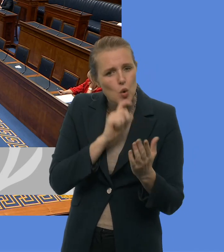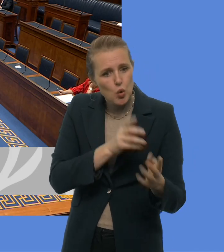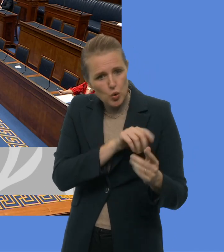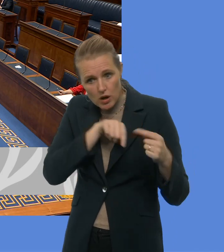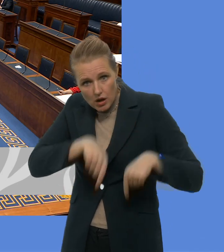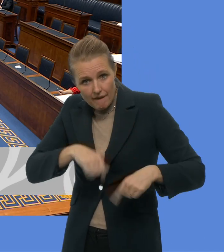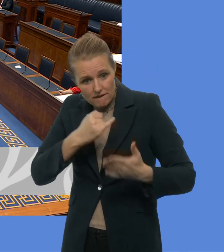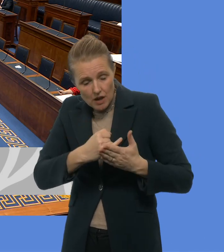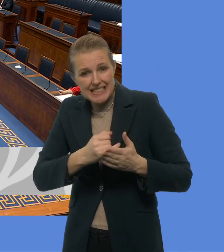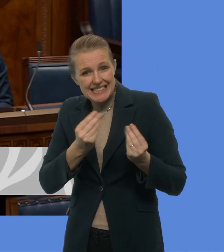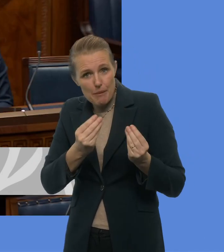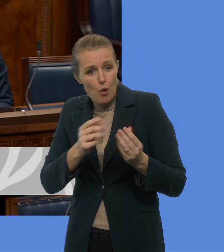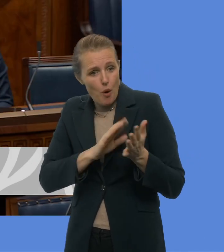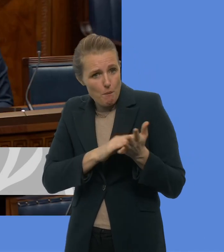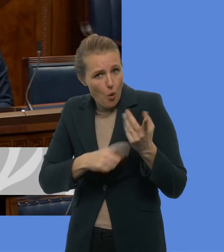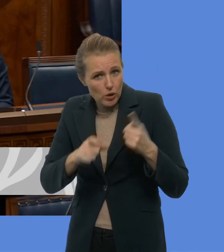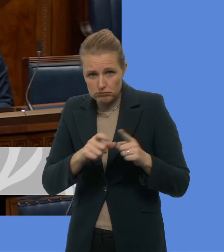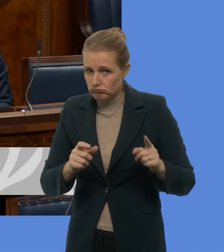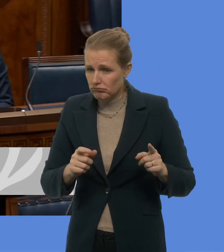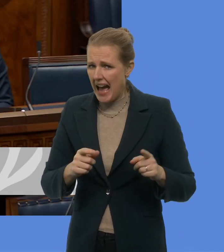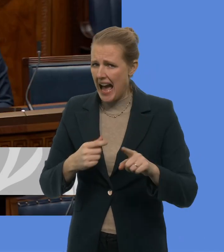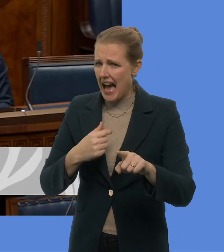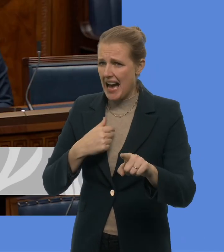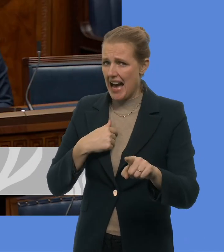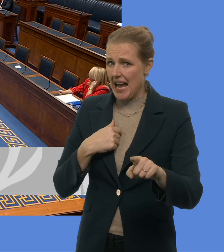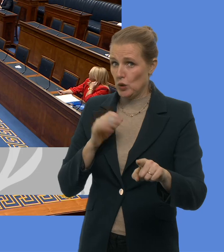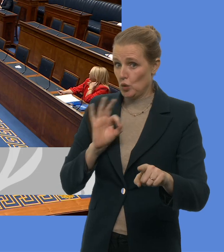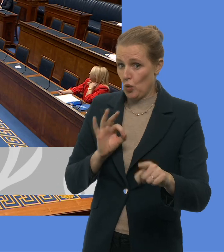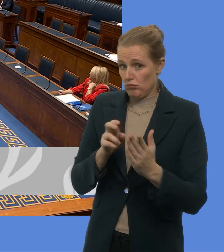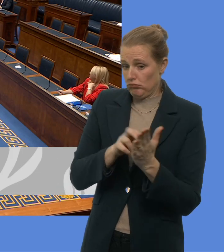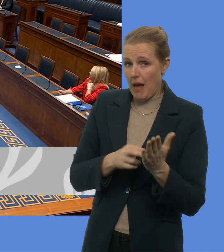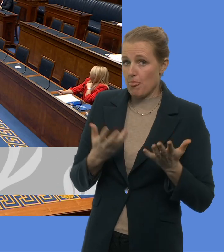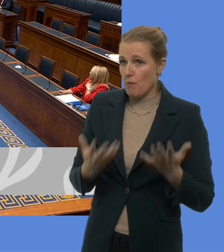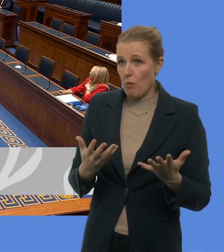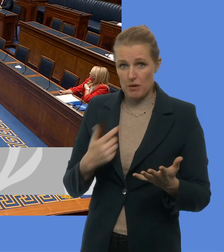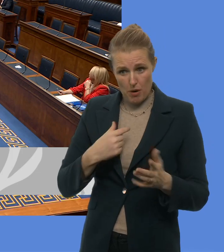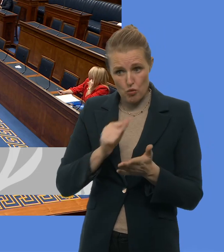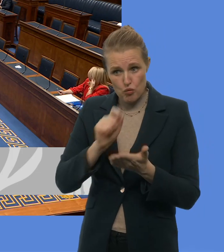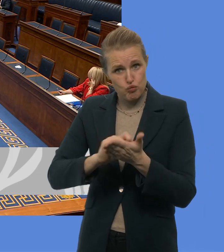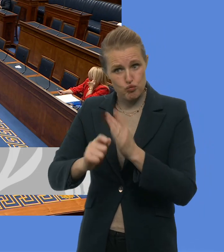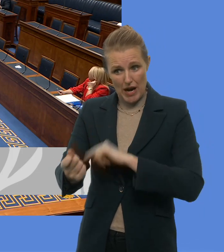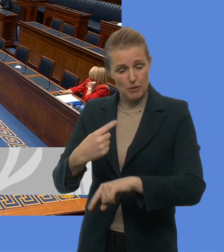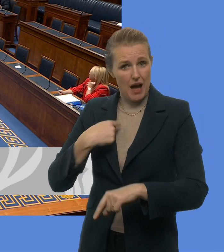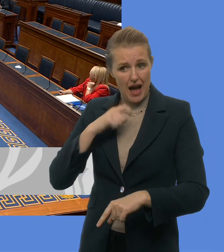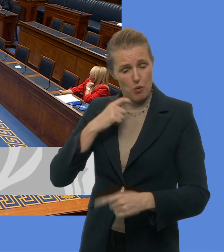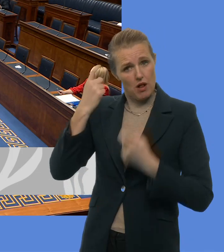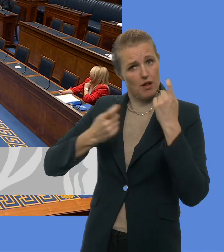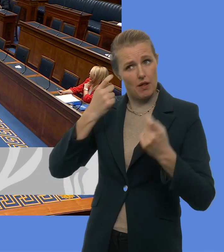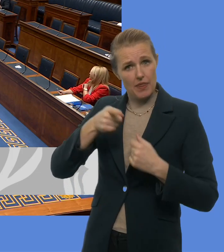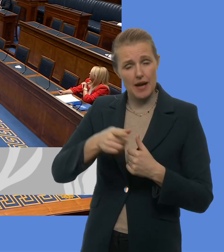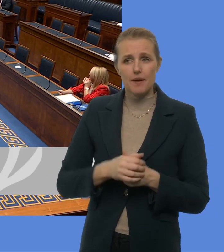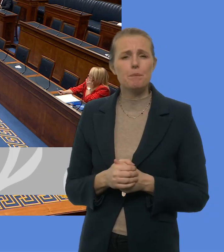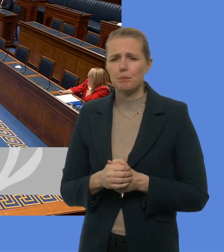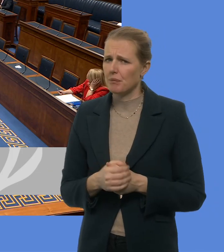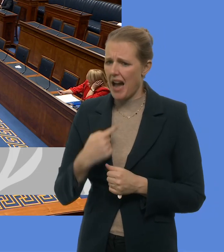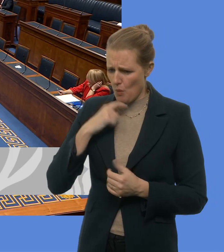don't. If the member wants to write to me, I'll certainly give it due consideration. Thank you, Minister, for that. I will write them